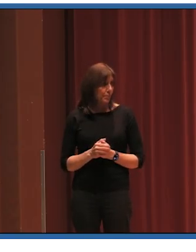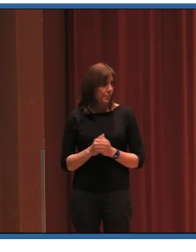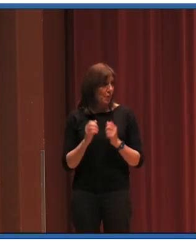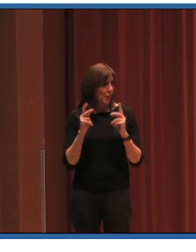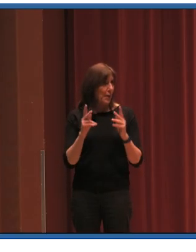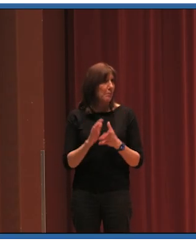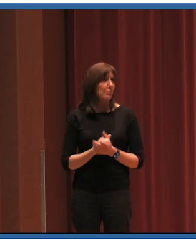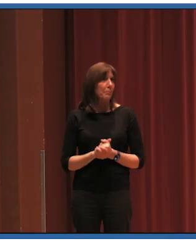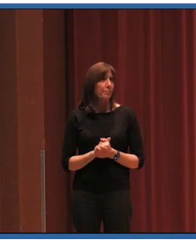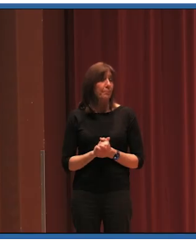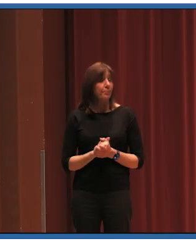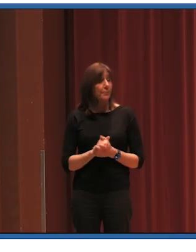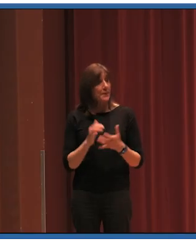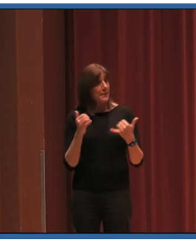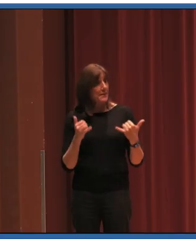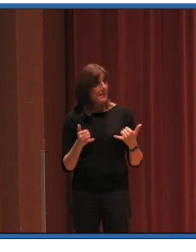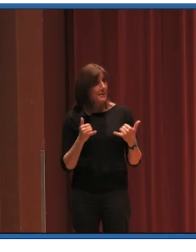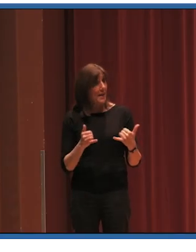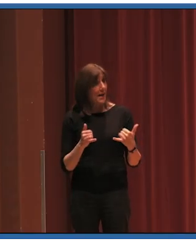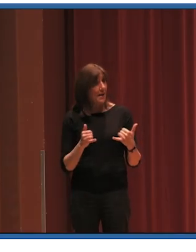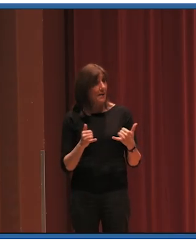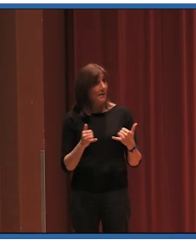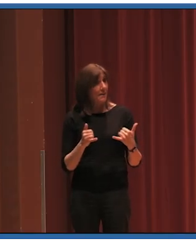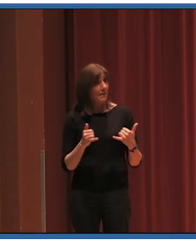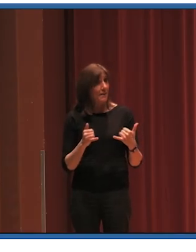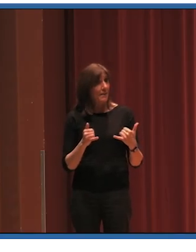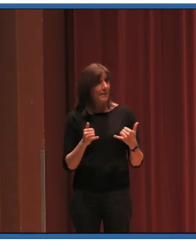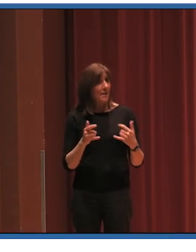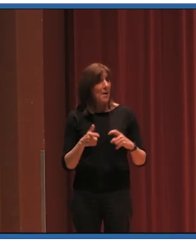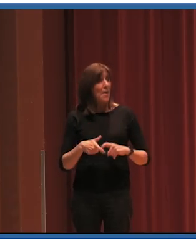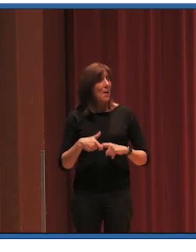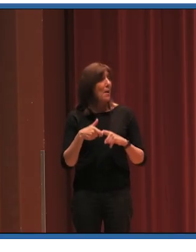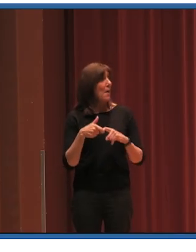Okay, with that, I'm going to pause